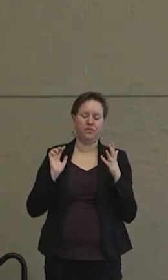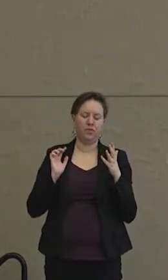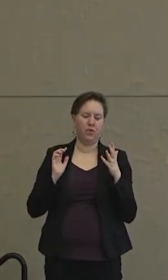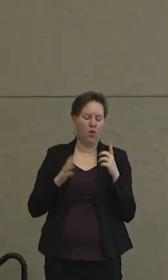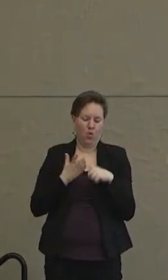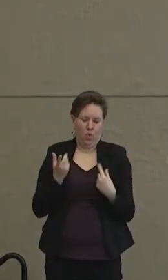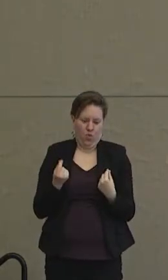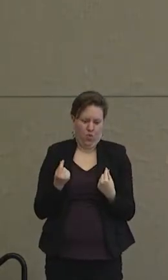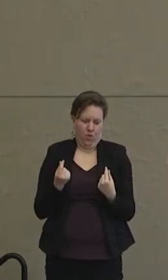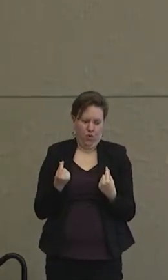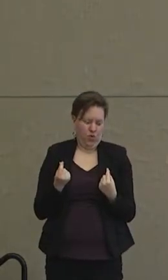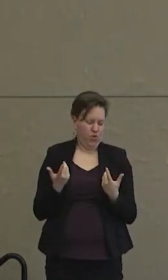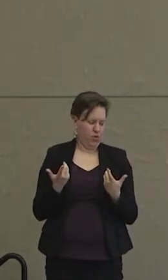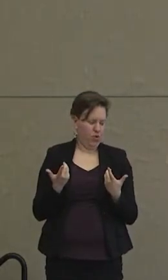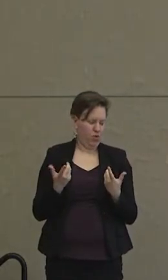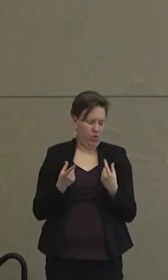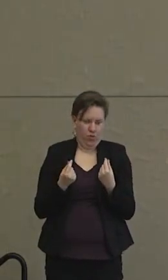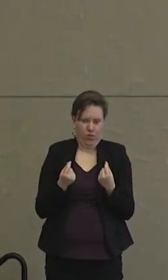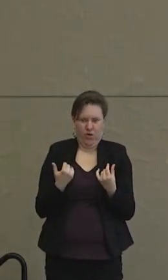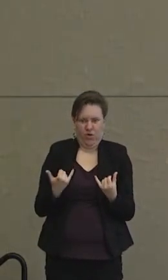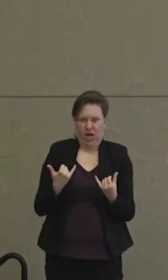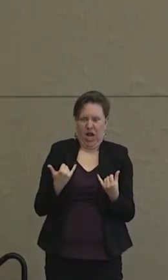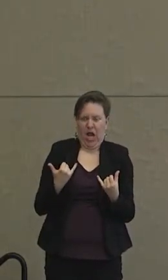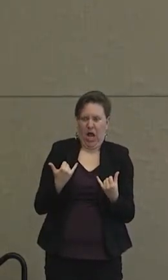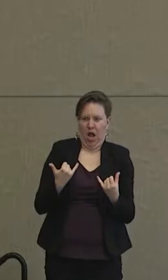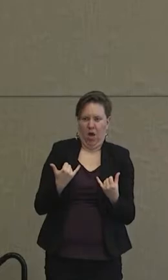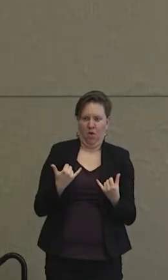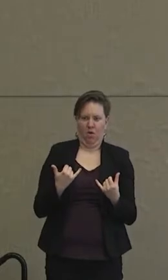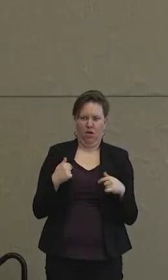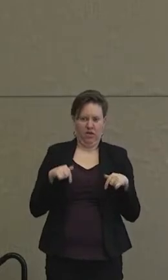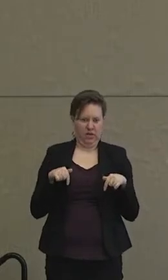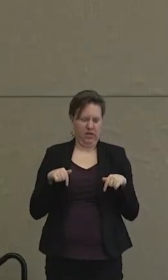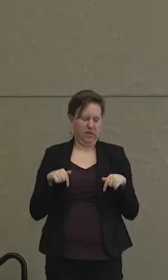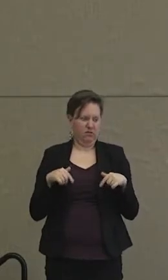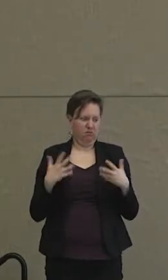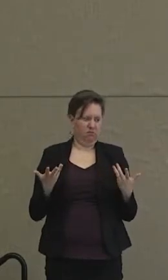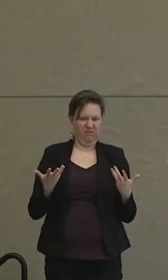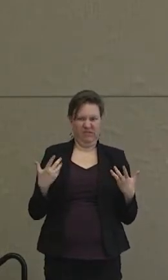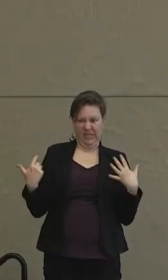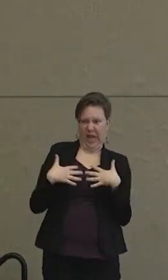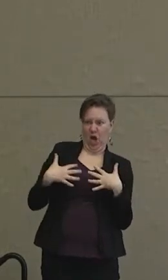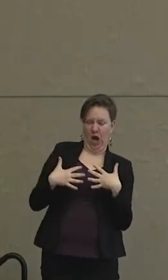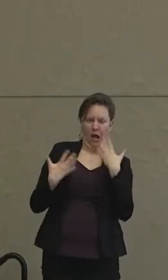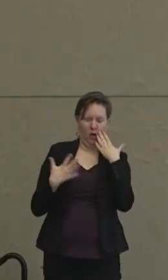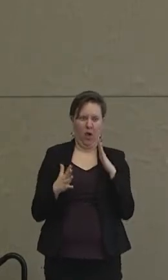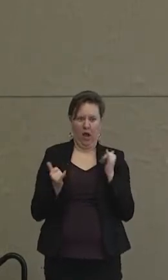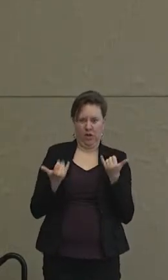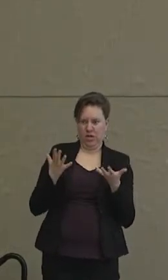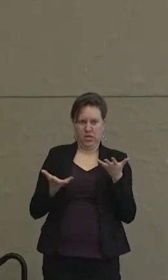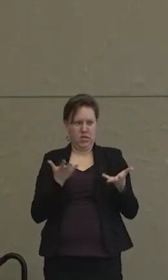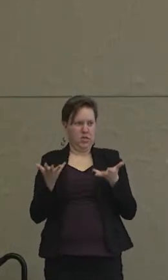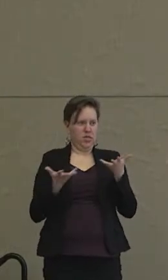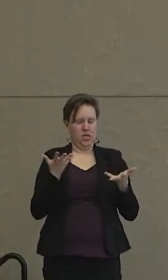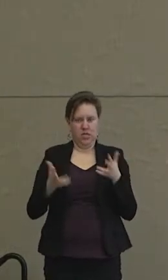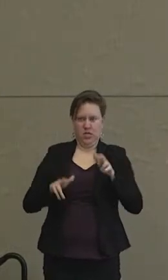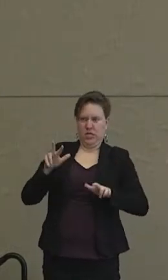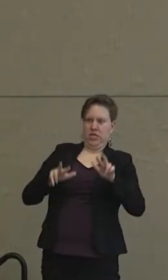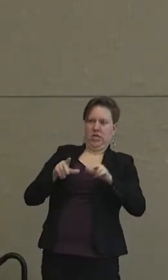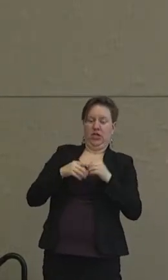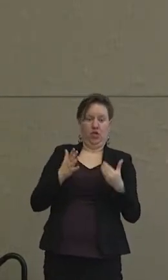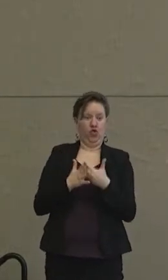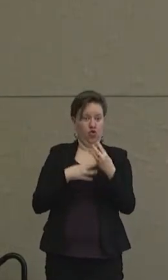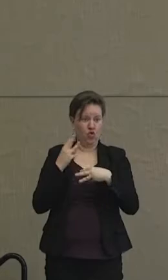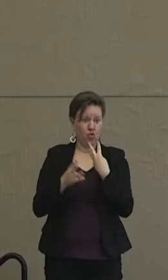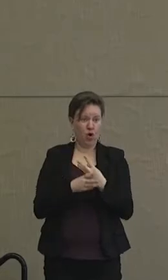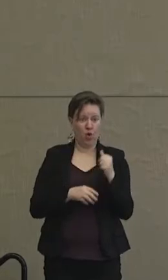what do I do? What do I do now? This is kind of scary. I don't know how to operate in this new world